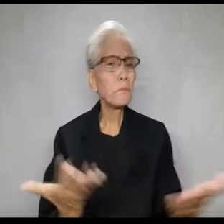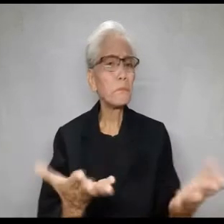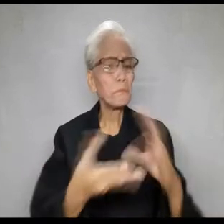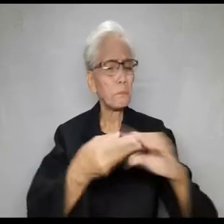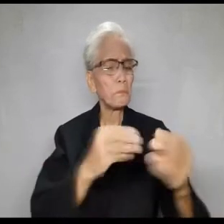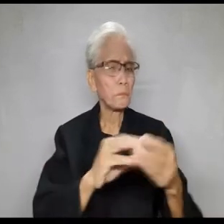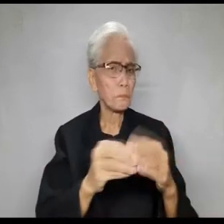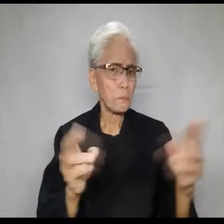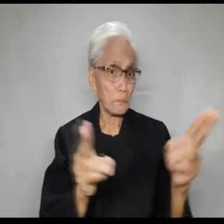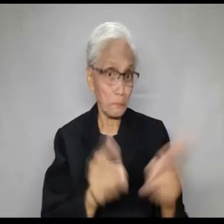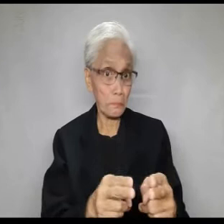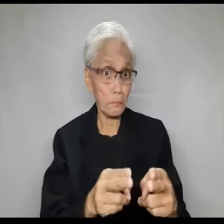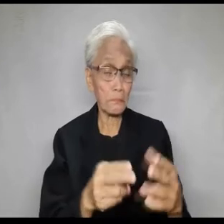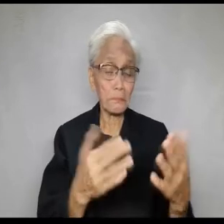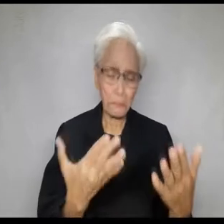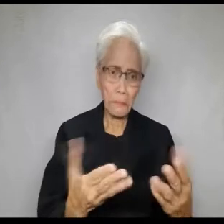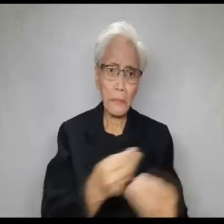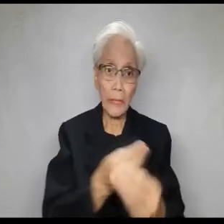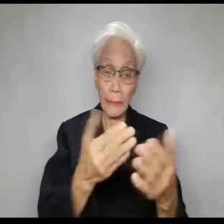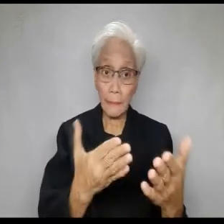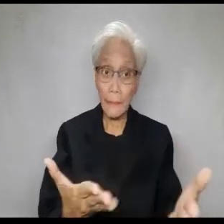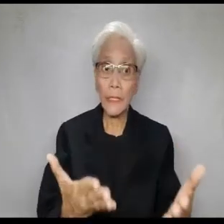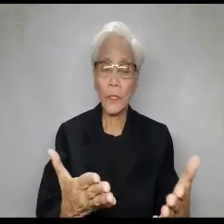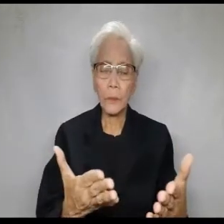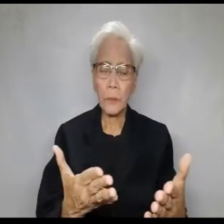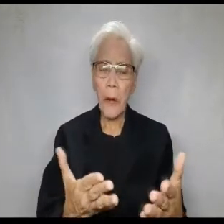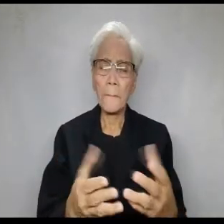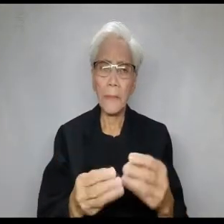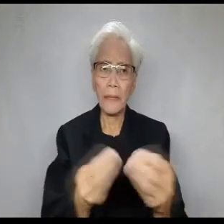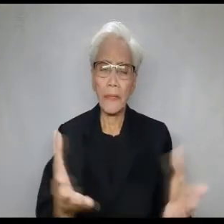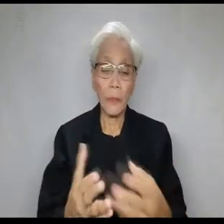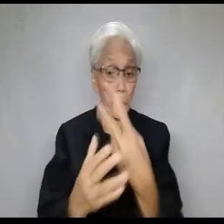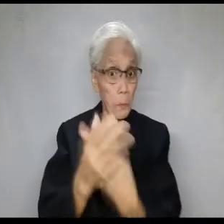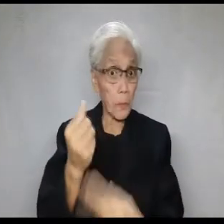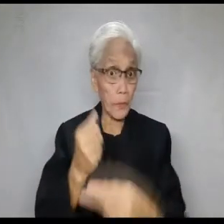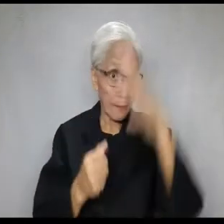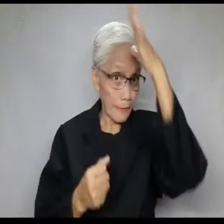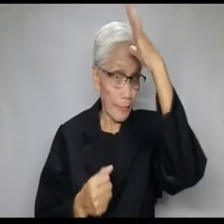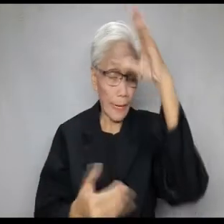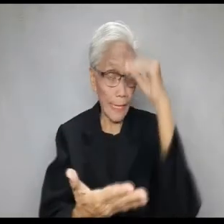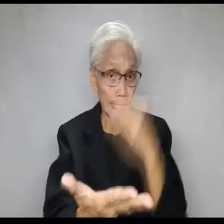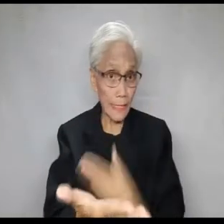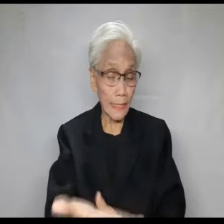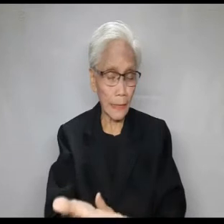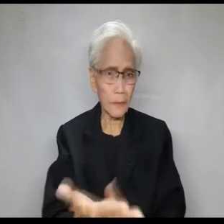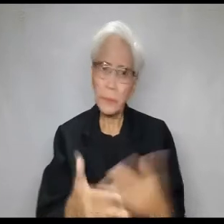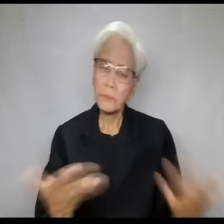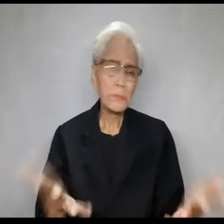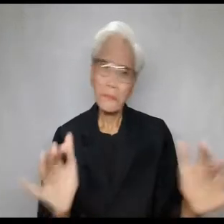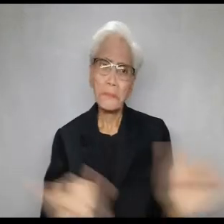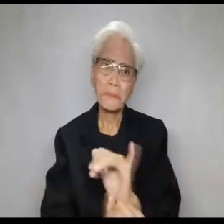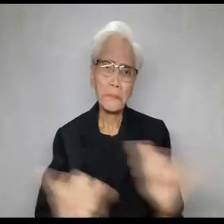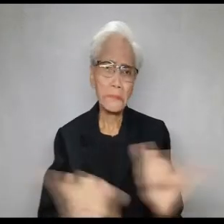parable contains these two remarkable meanings attributed to both the son and the father.